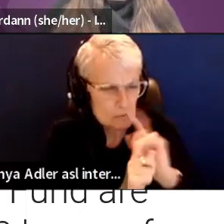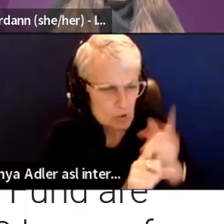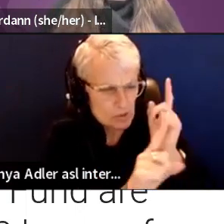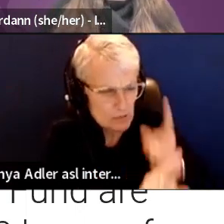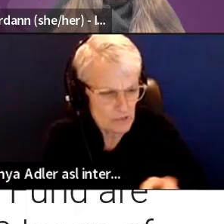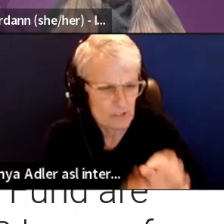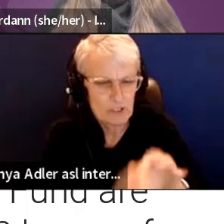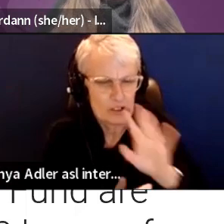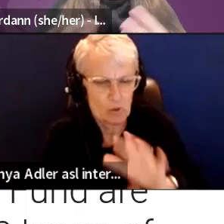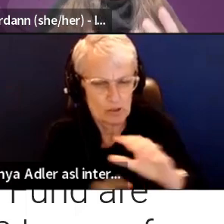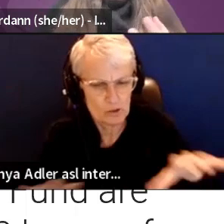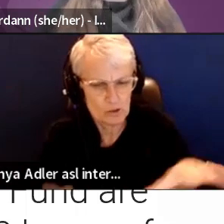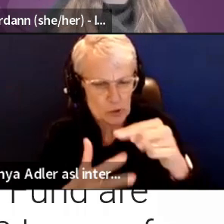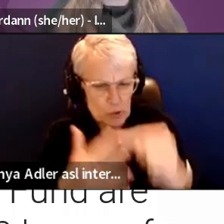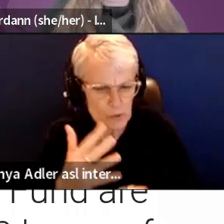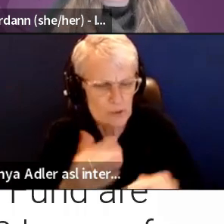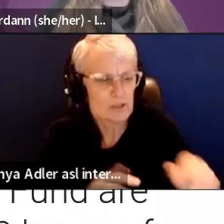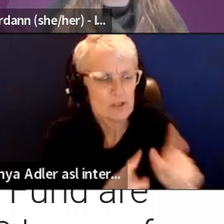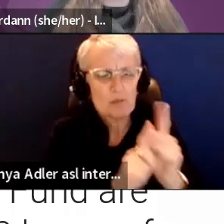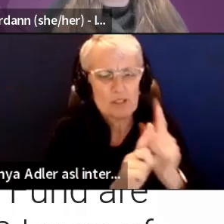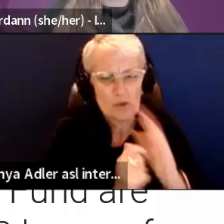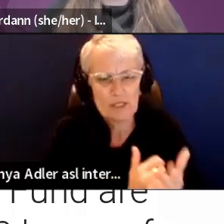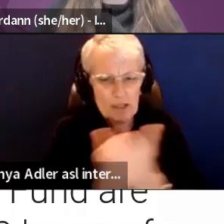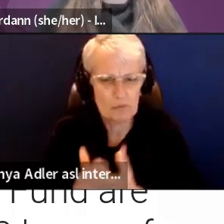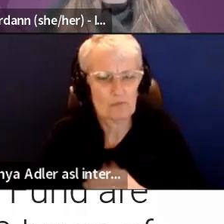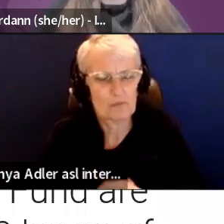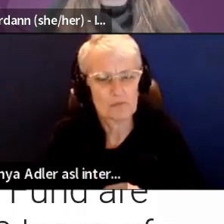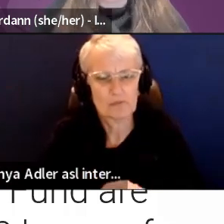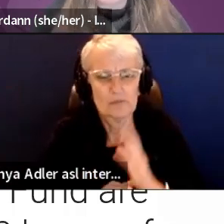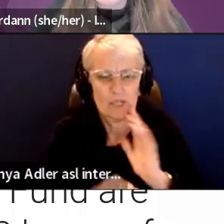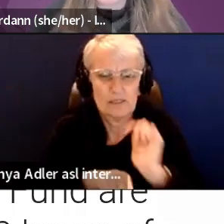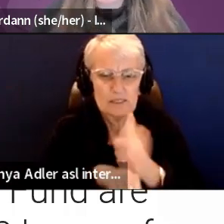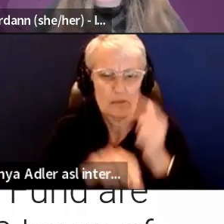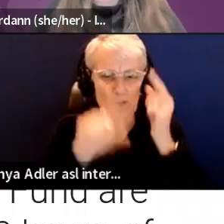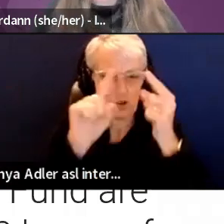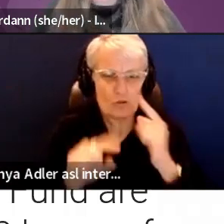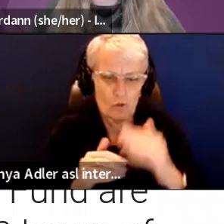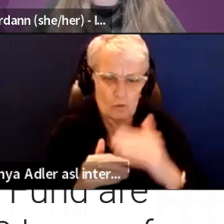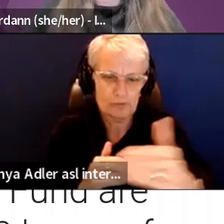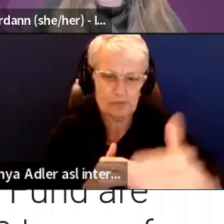on your activities. So your mentor will help you through that process as well, and goal setting throughout the program.